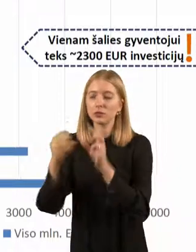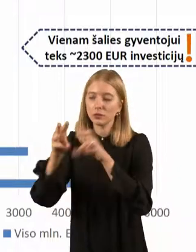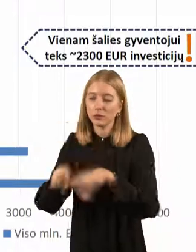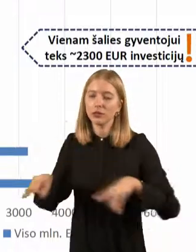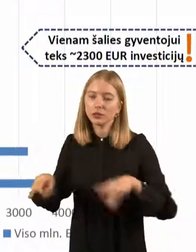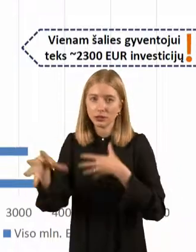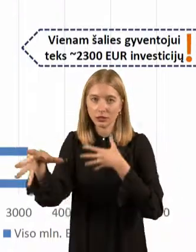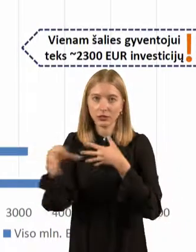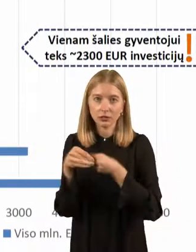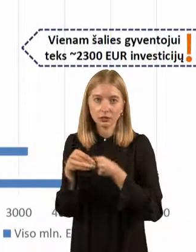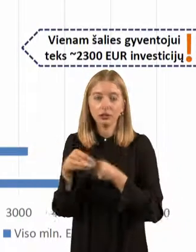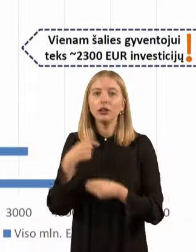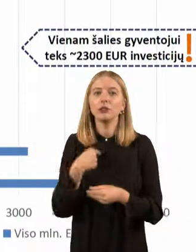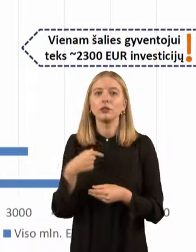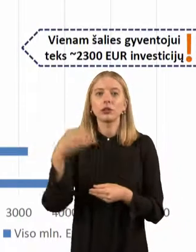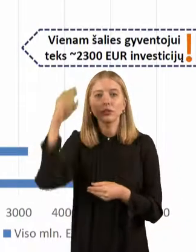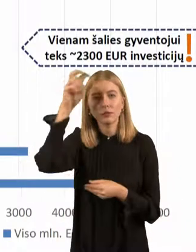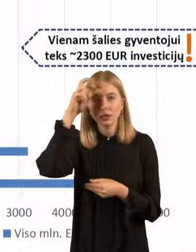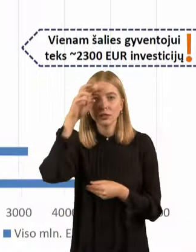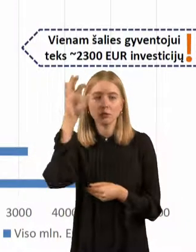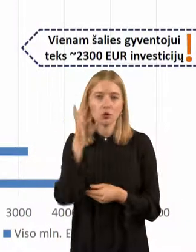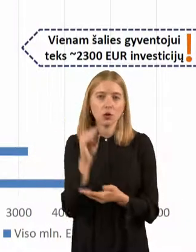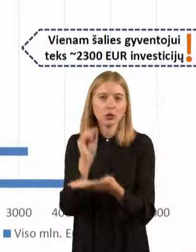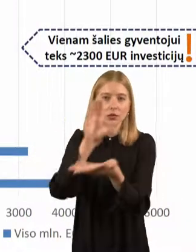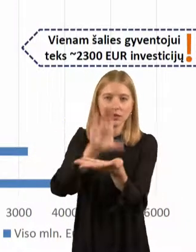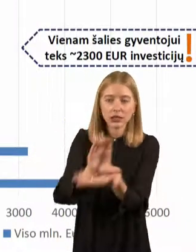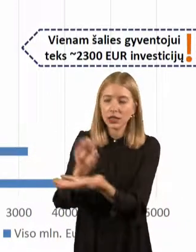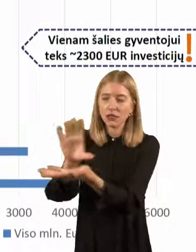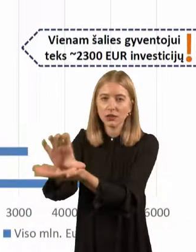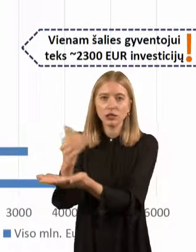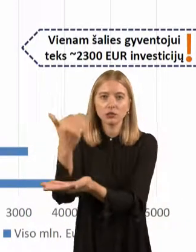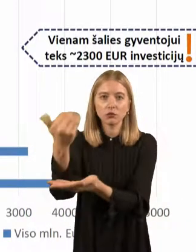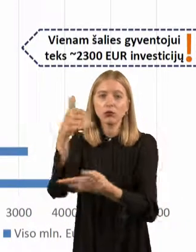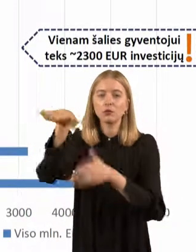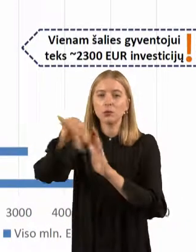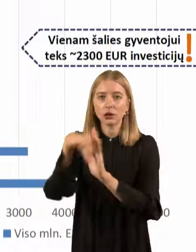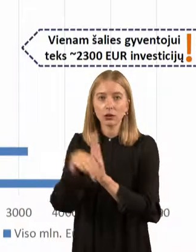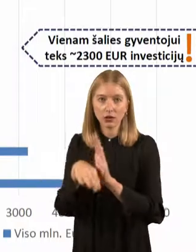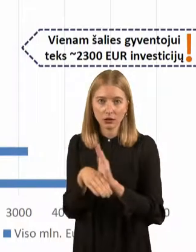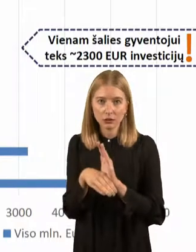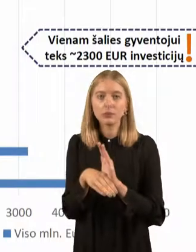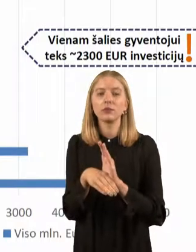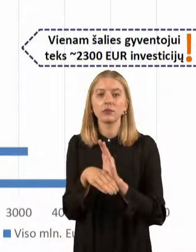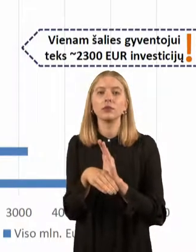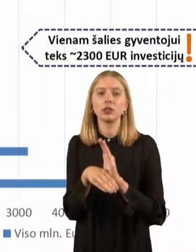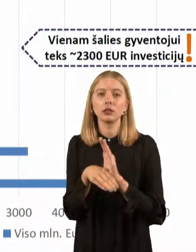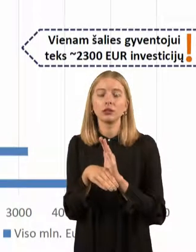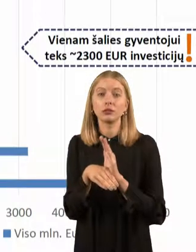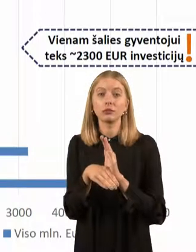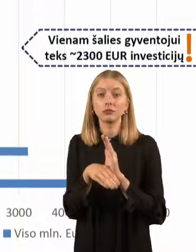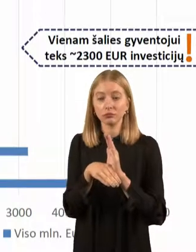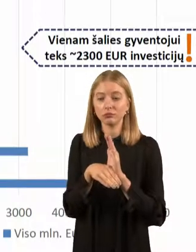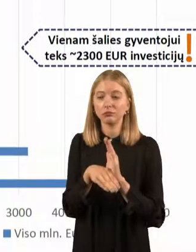as to turn all the public procurement into green, and